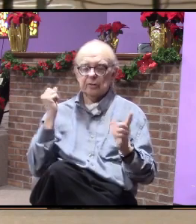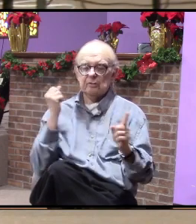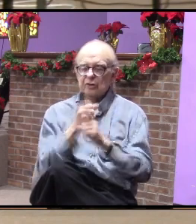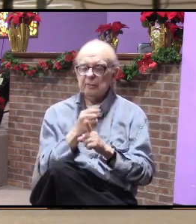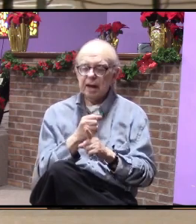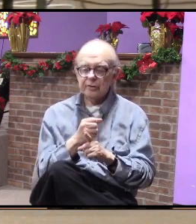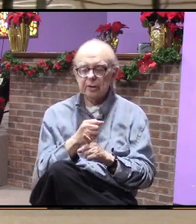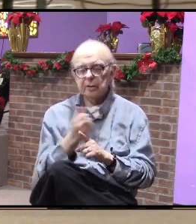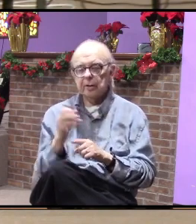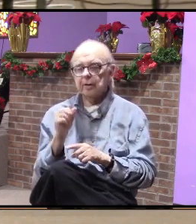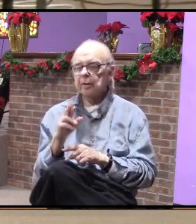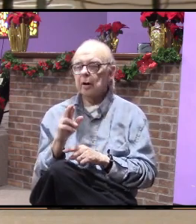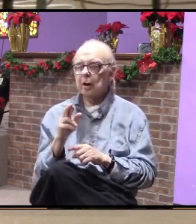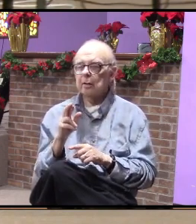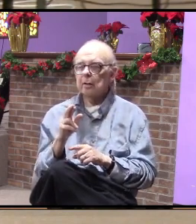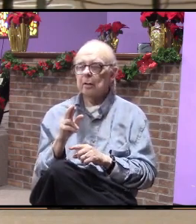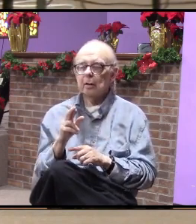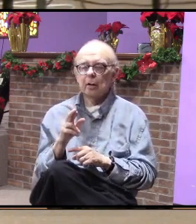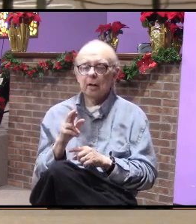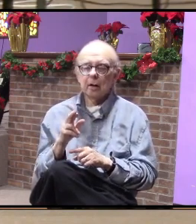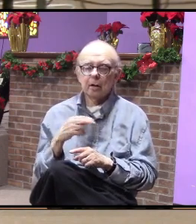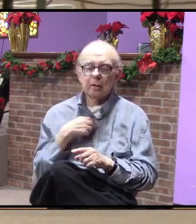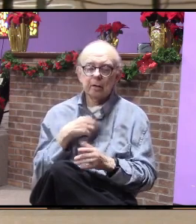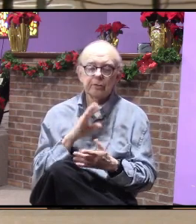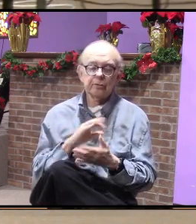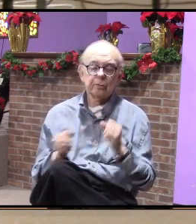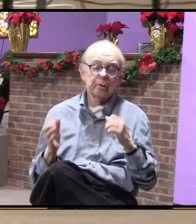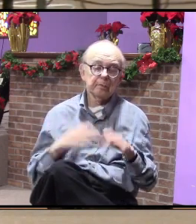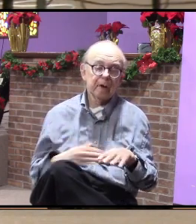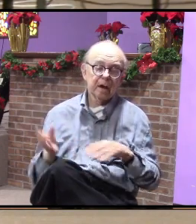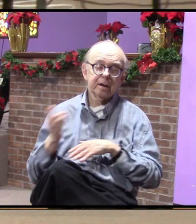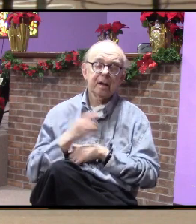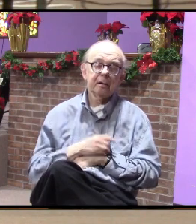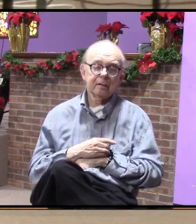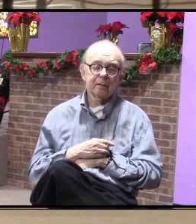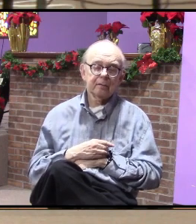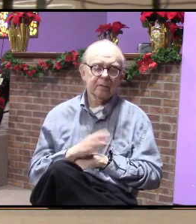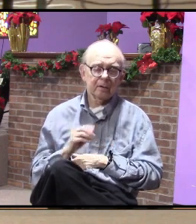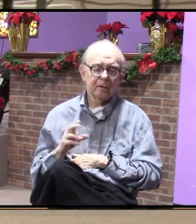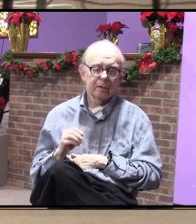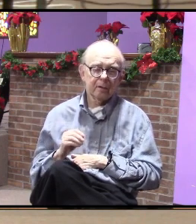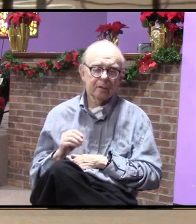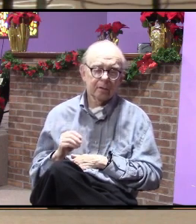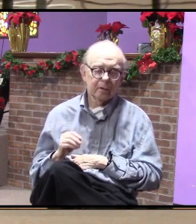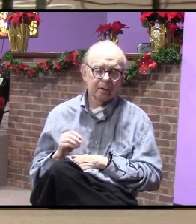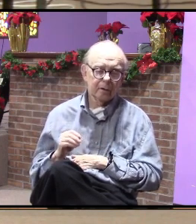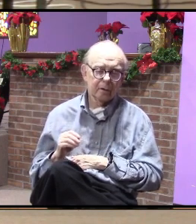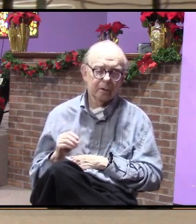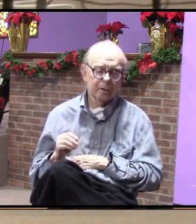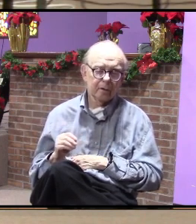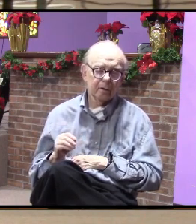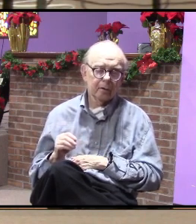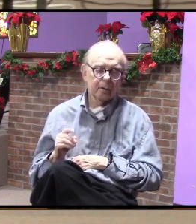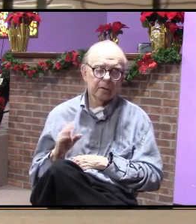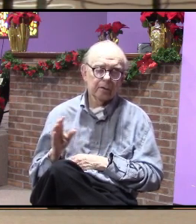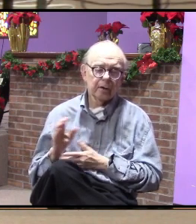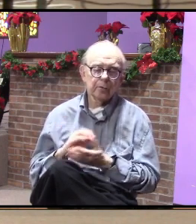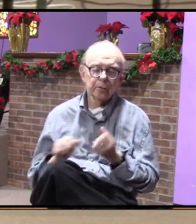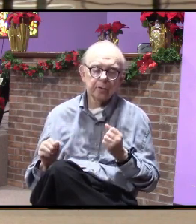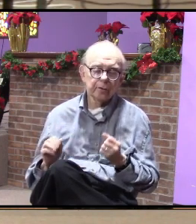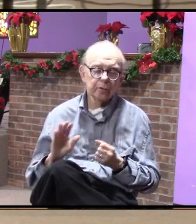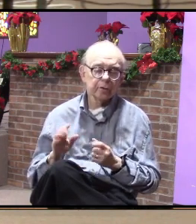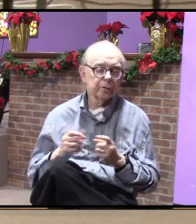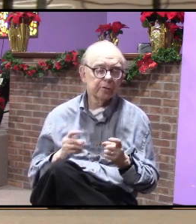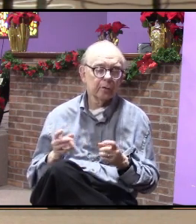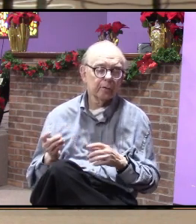them. Boy, that just ruined my day. No, that just ruined your control of your day.